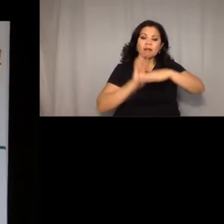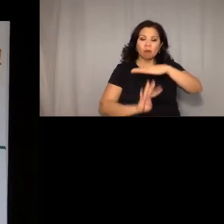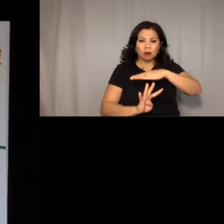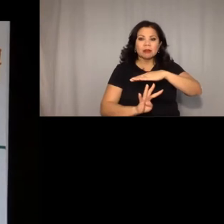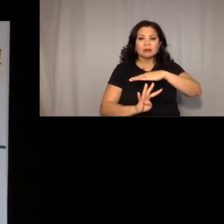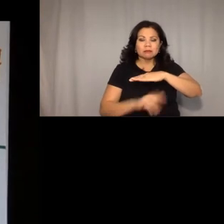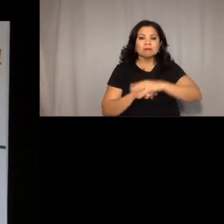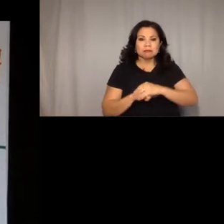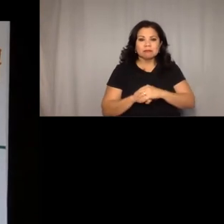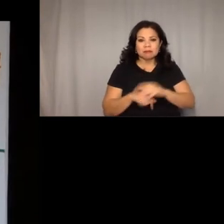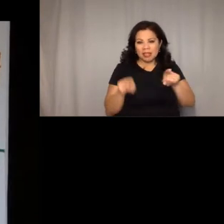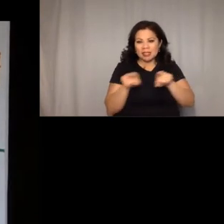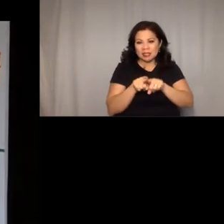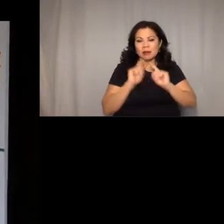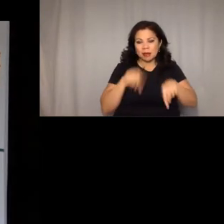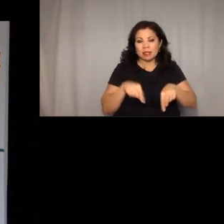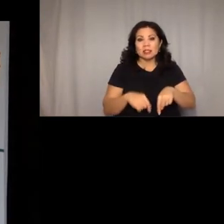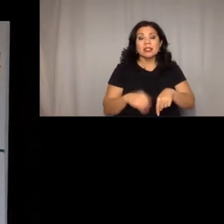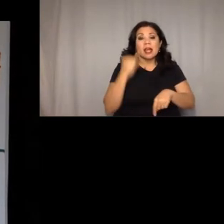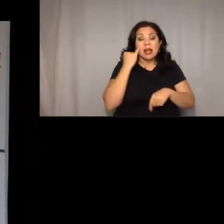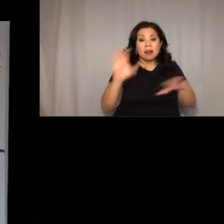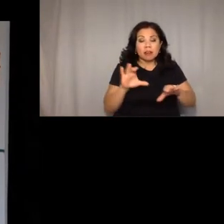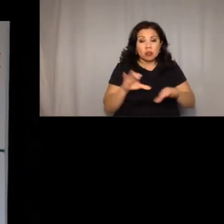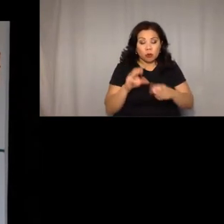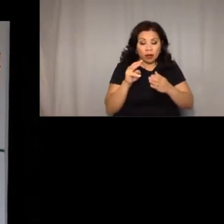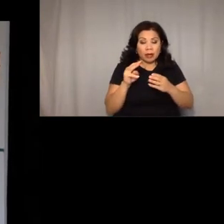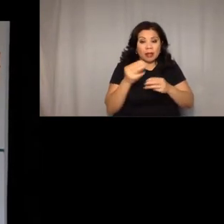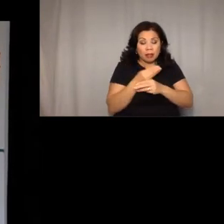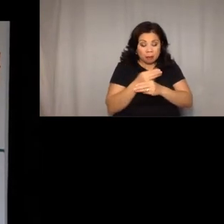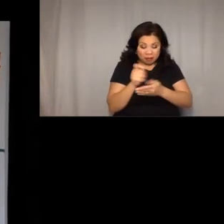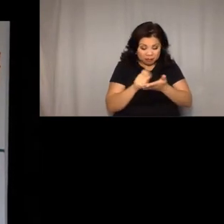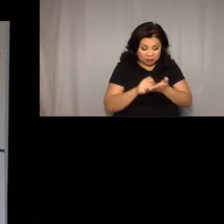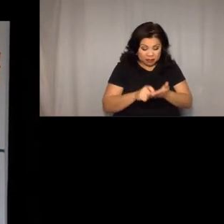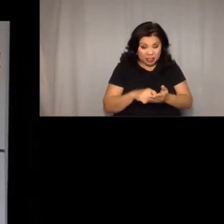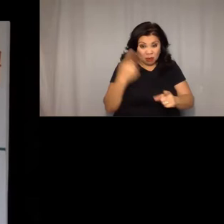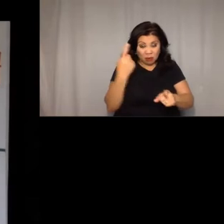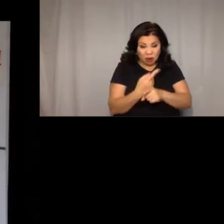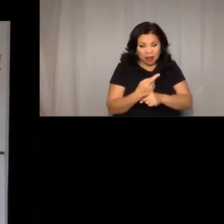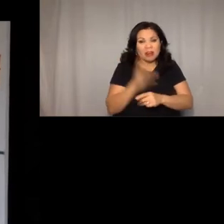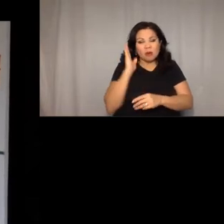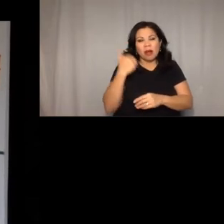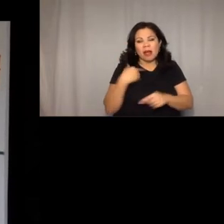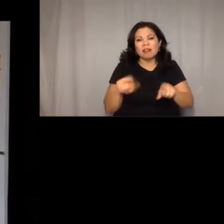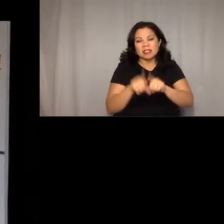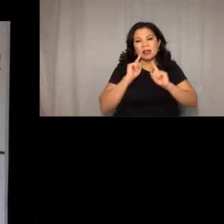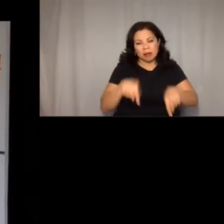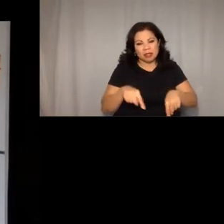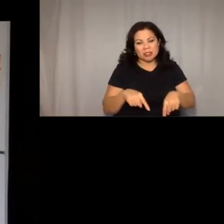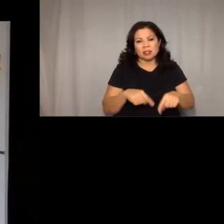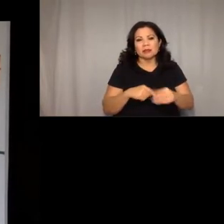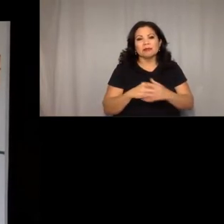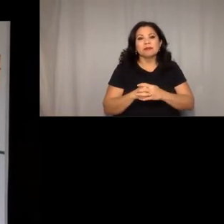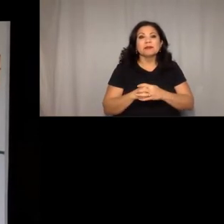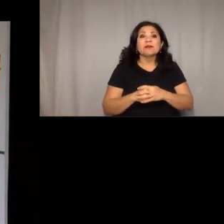1/4, right, the same. As long as you're doing the math correct, you'll get the same answer, even if it means you have to do multiple steps. And again, here,